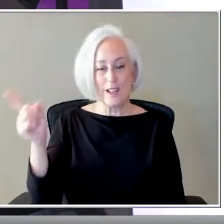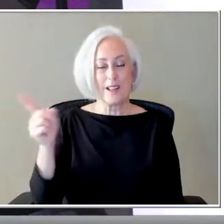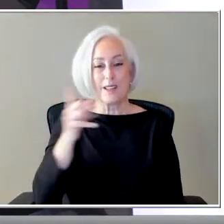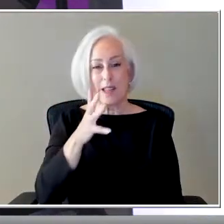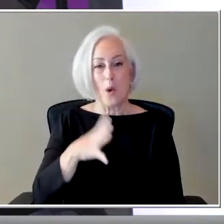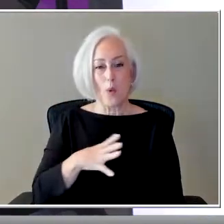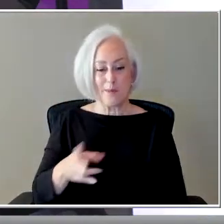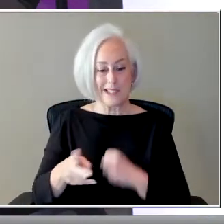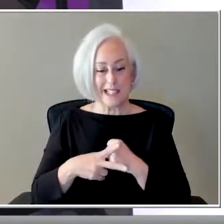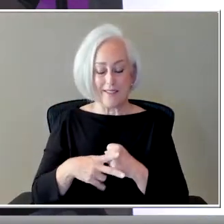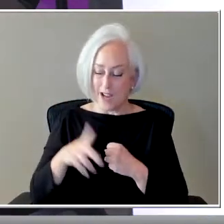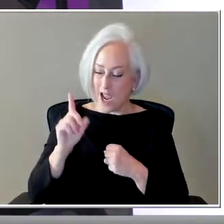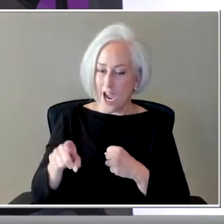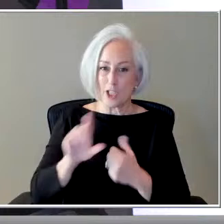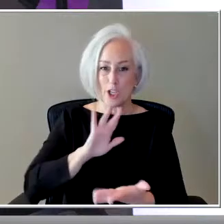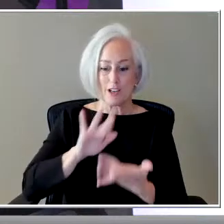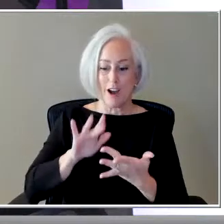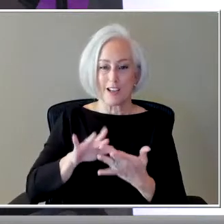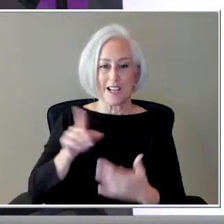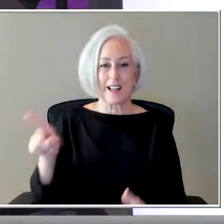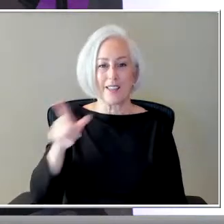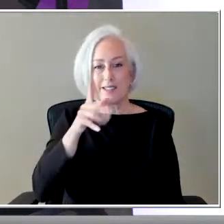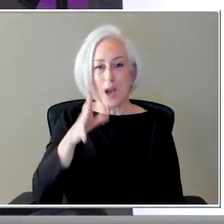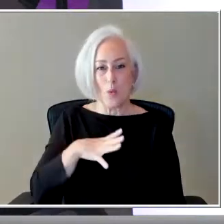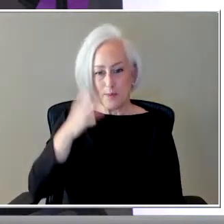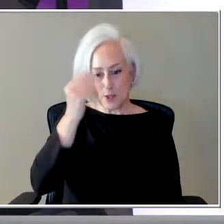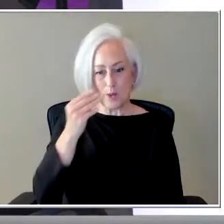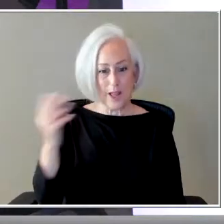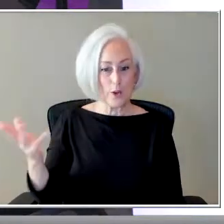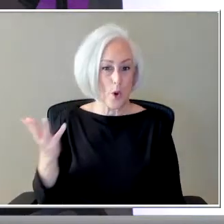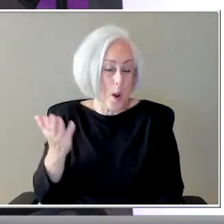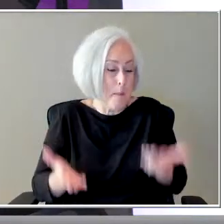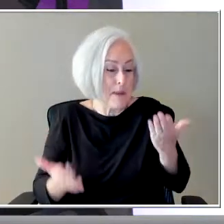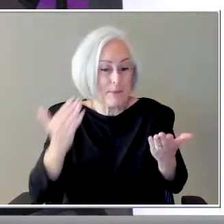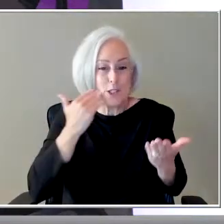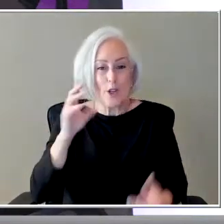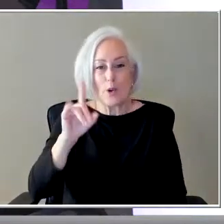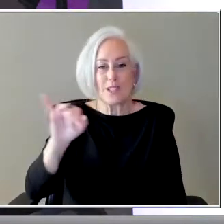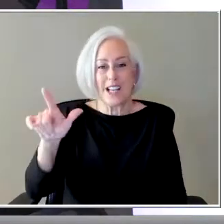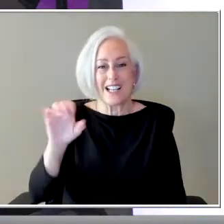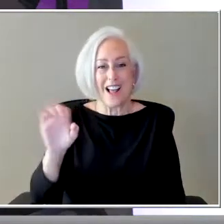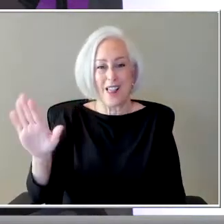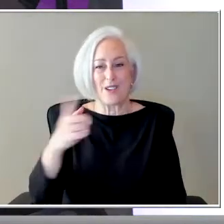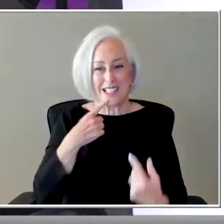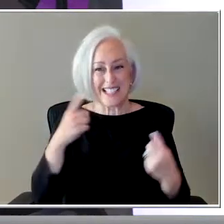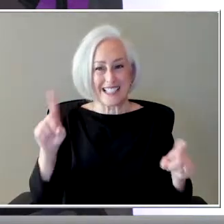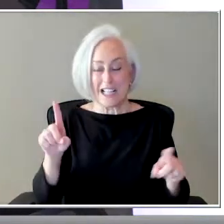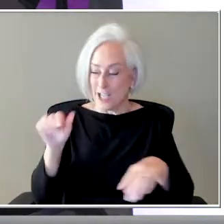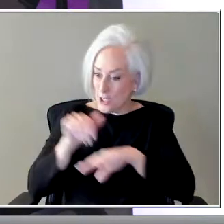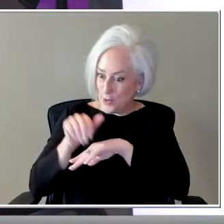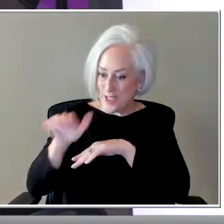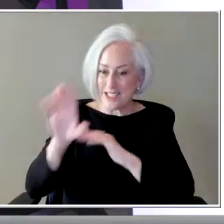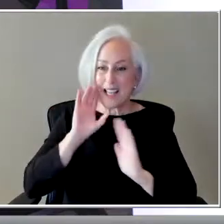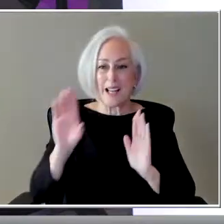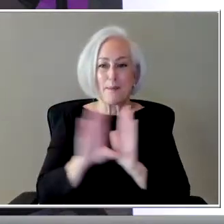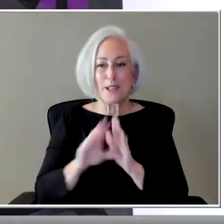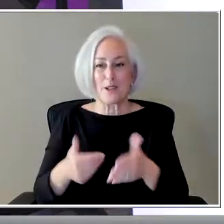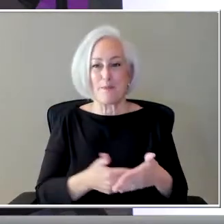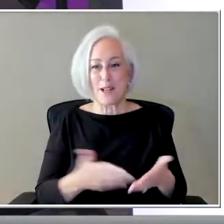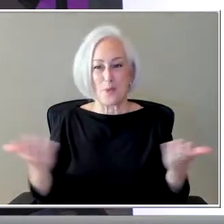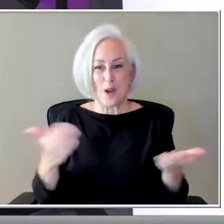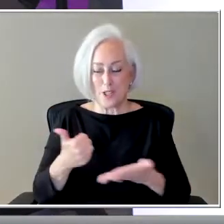I should get back to her. And maybe she knows about Daniela's success. Send her some pictures of Danielle's baby. Yes. Hey, this is what you helped make